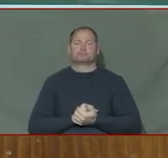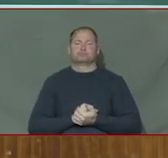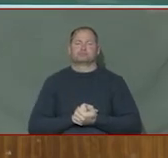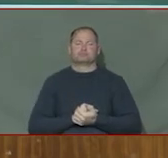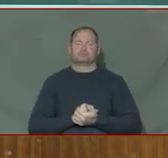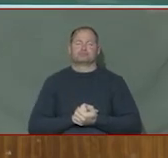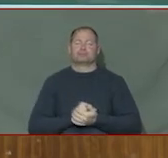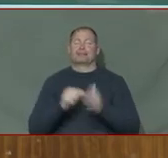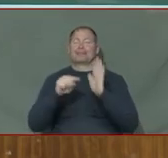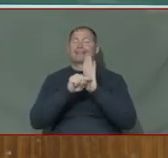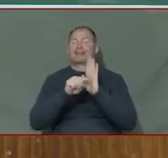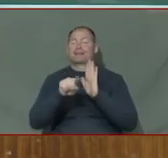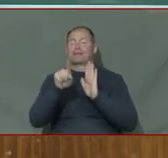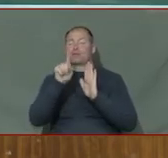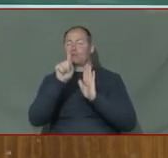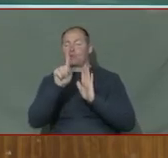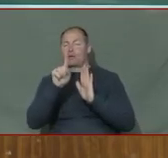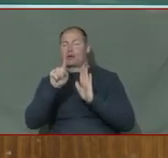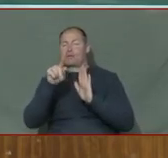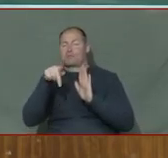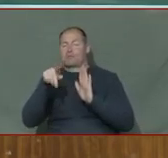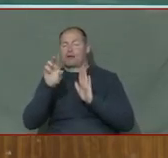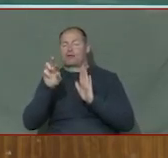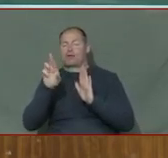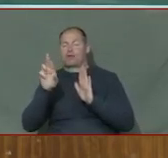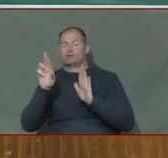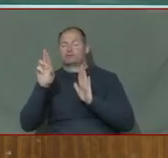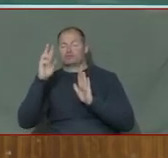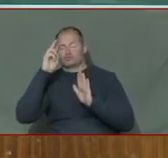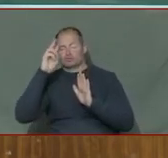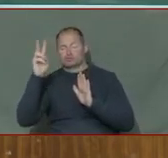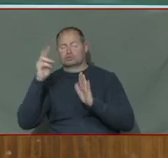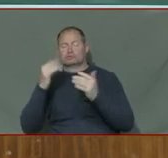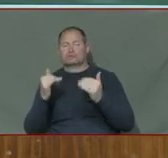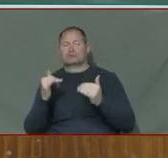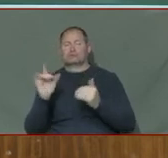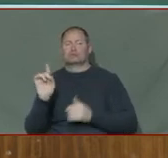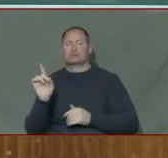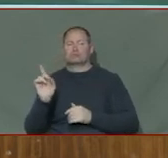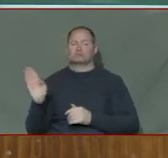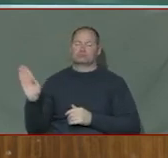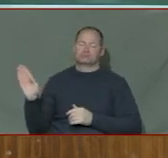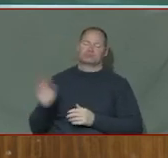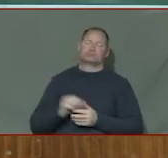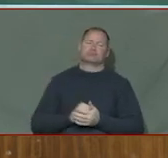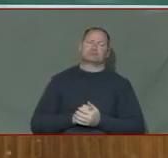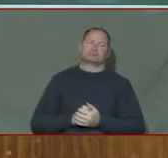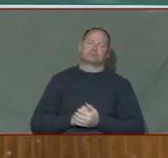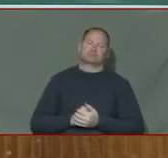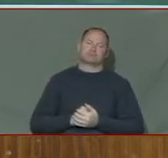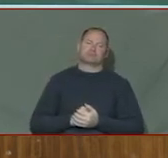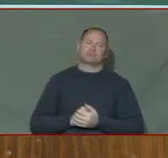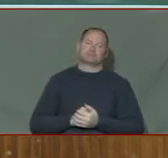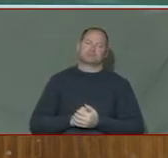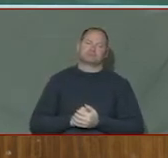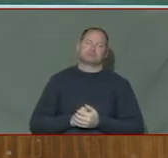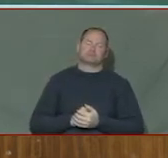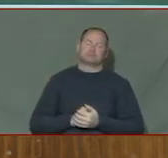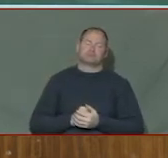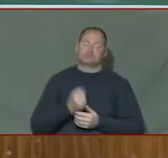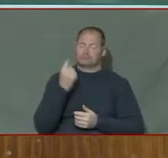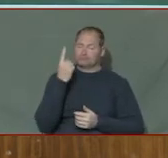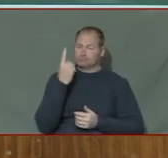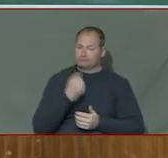and negative 1 pi r squared plus a half pi r squared is negative a half pi radius squared. Do you agree with